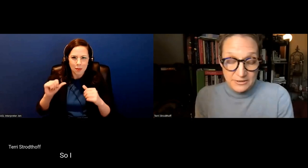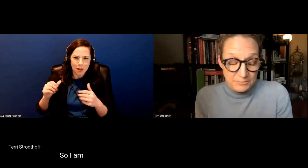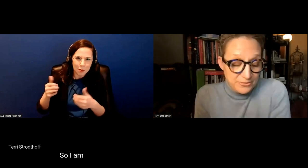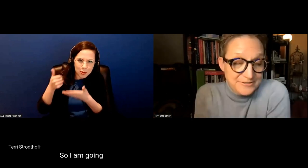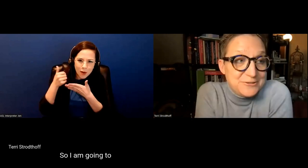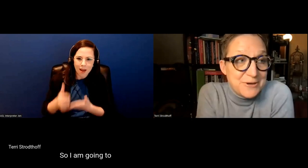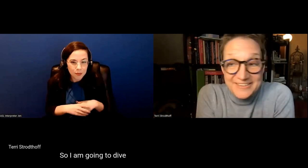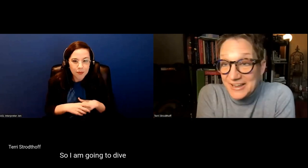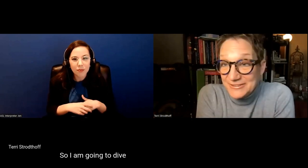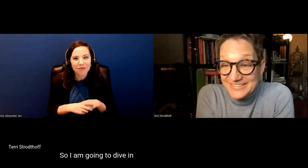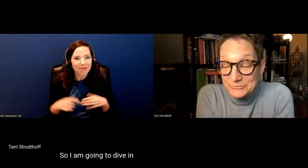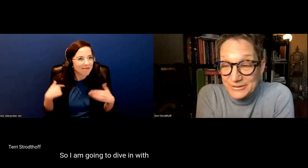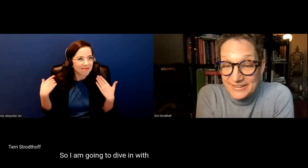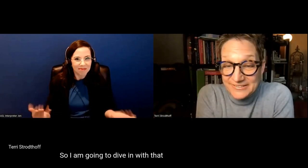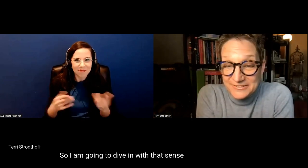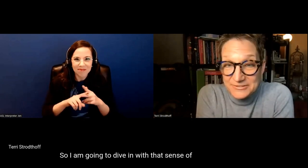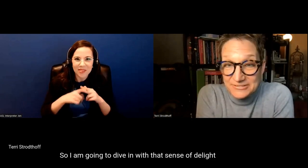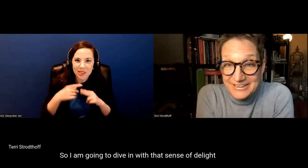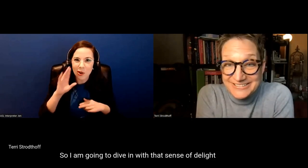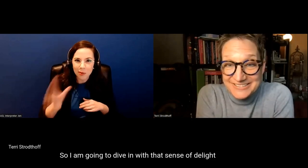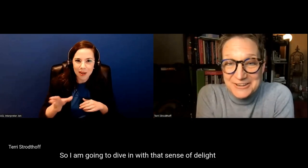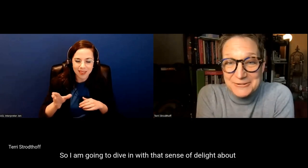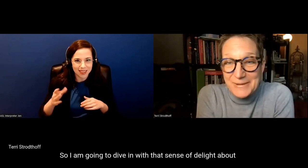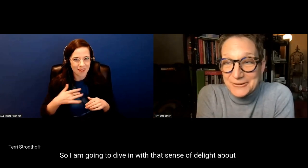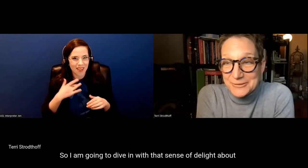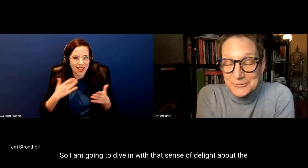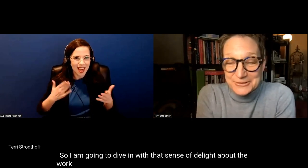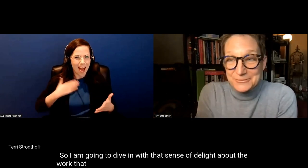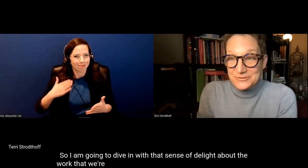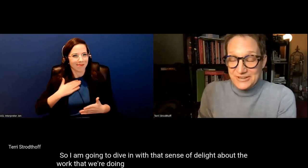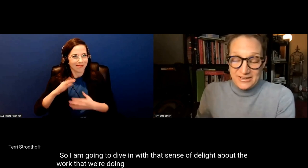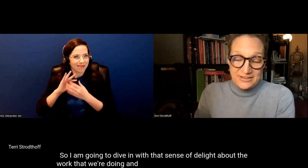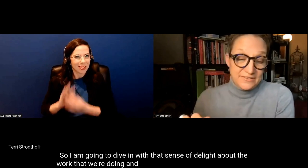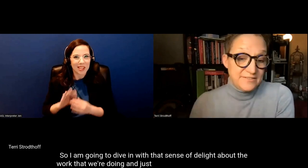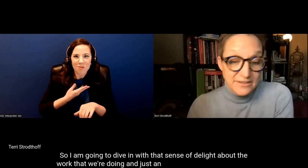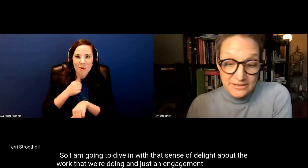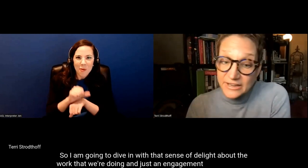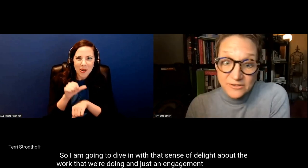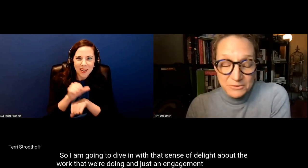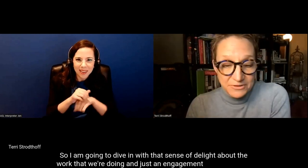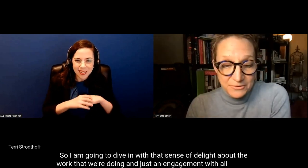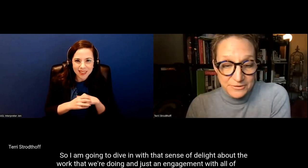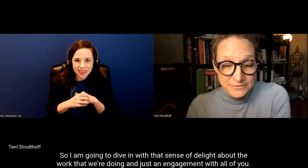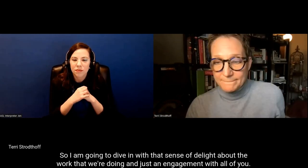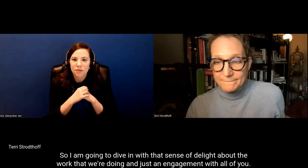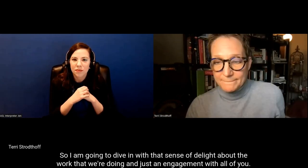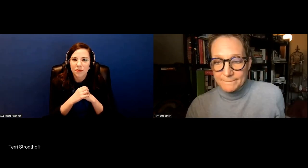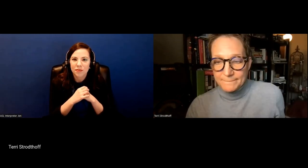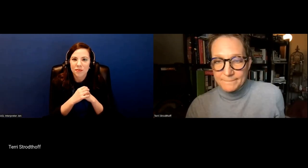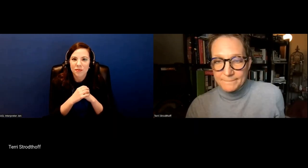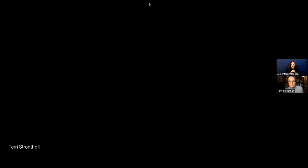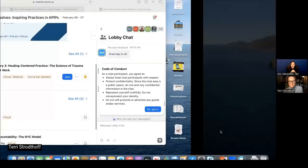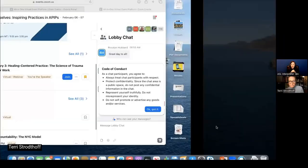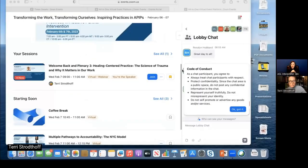So I am going to dive in with that sense of delight about the work that we're doing and just an engagement with all of you.